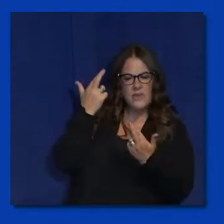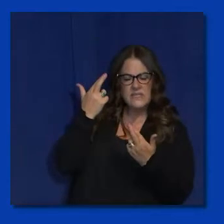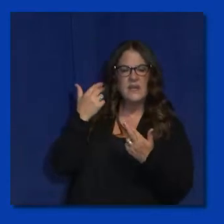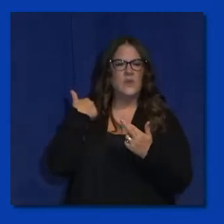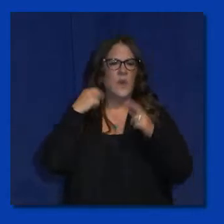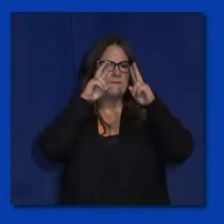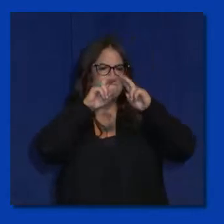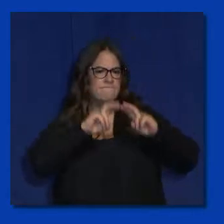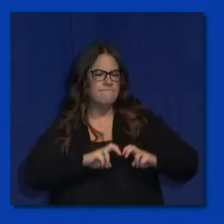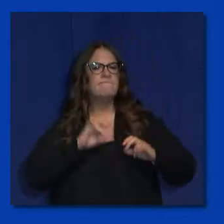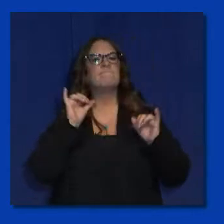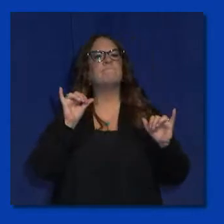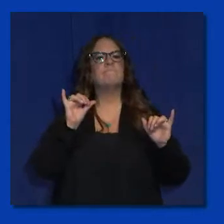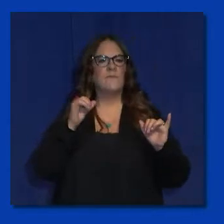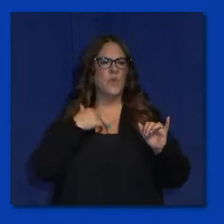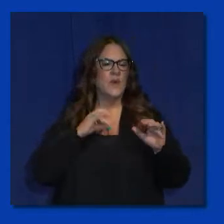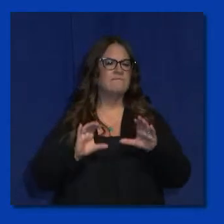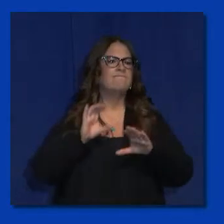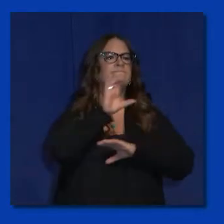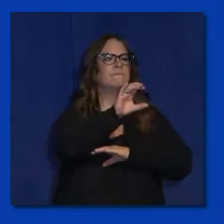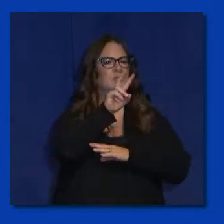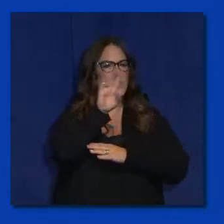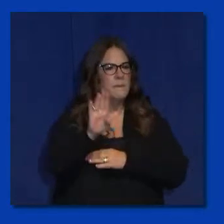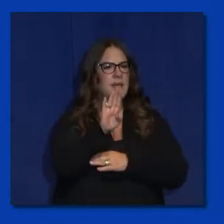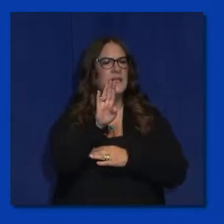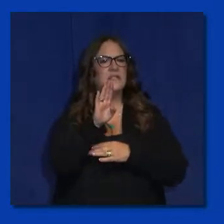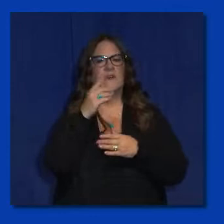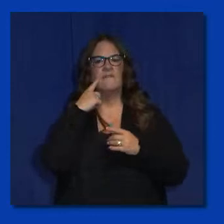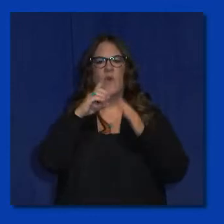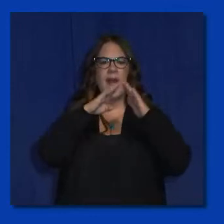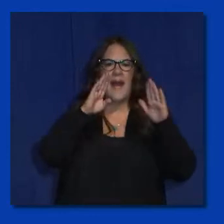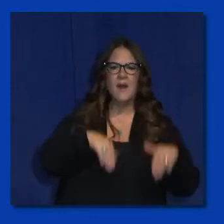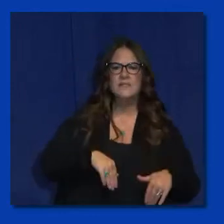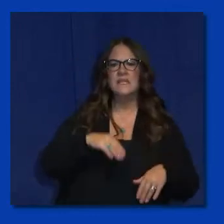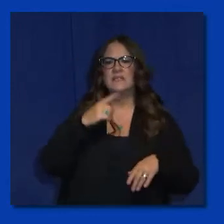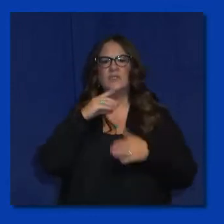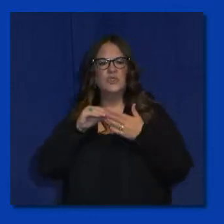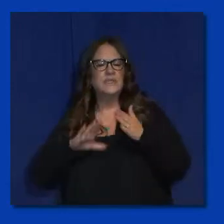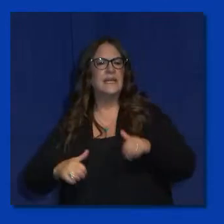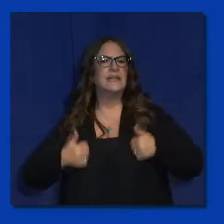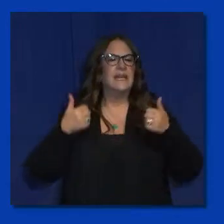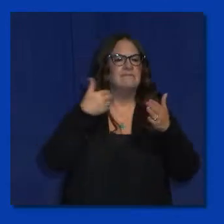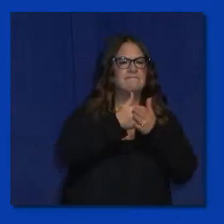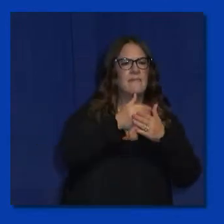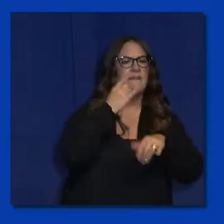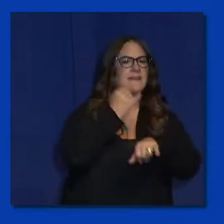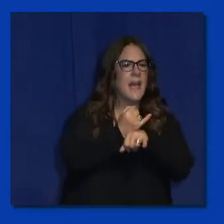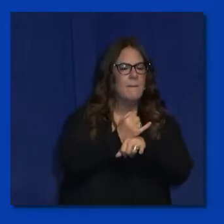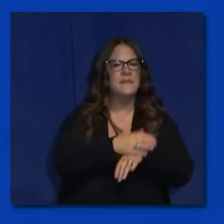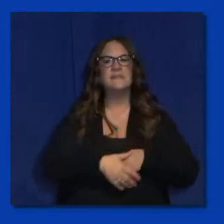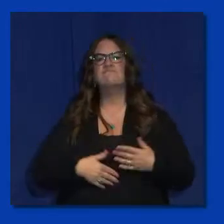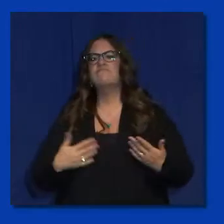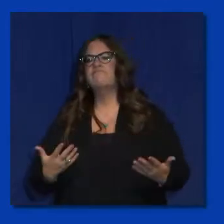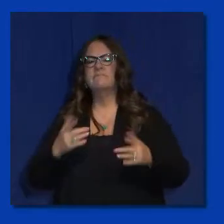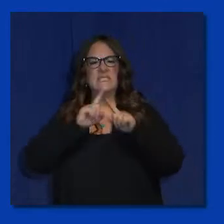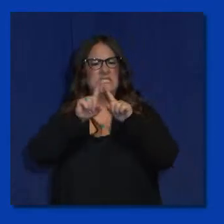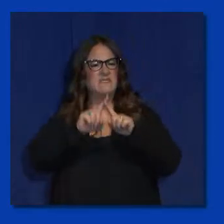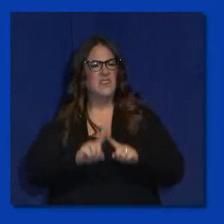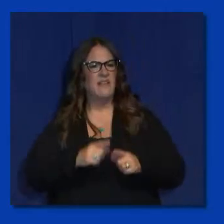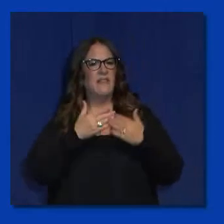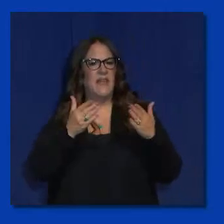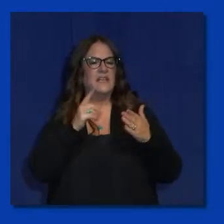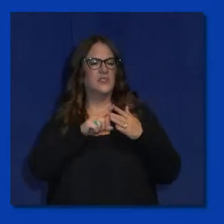2 years free community college. We put $2 billion for more student housing. And by the way, that is looking to get oversubscribed as